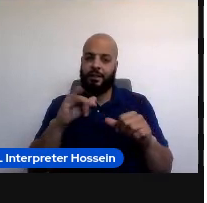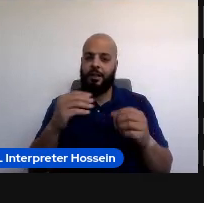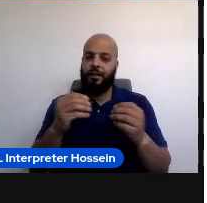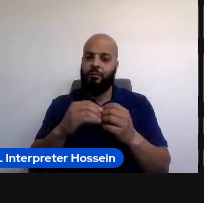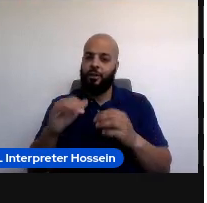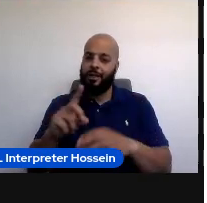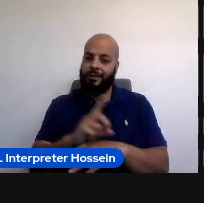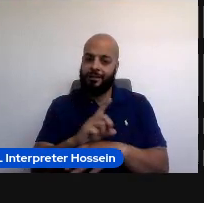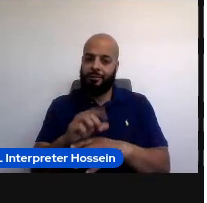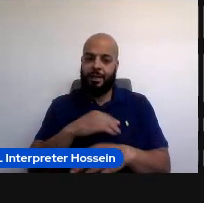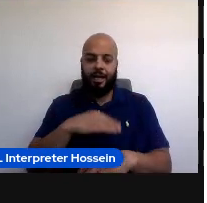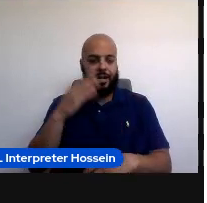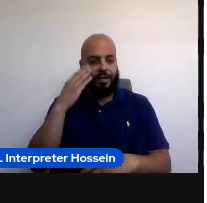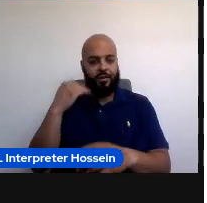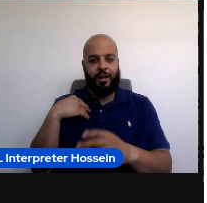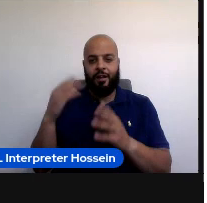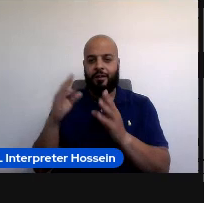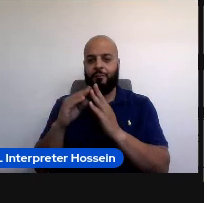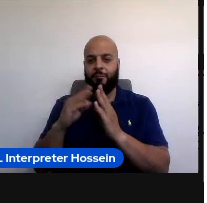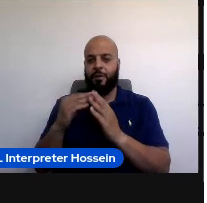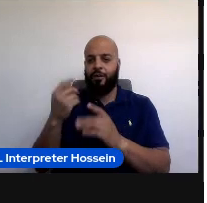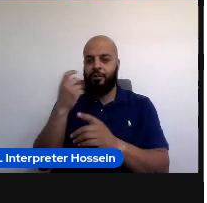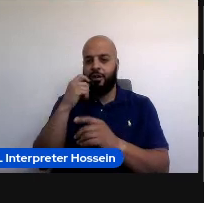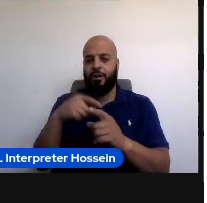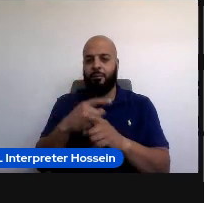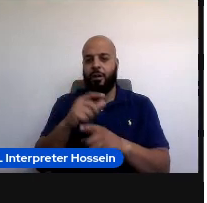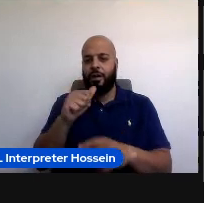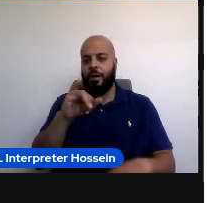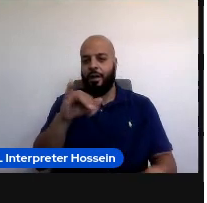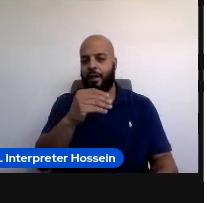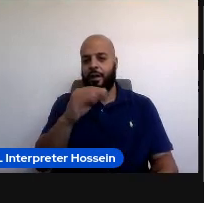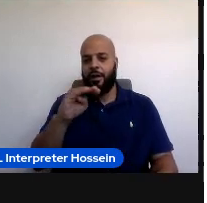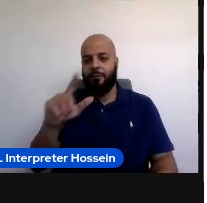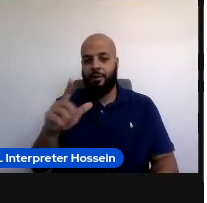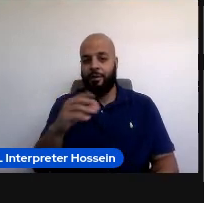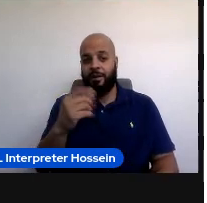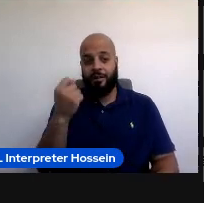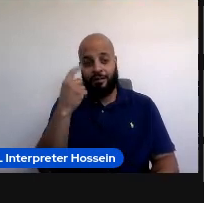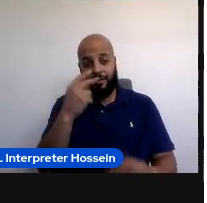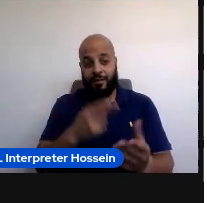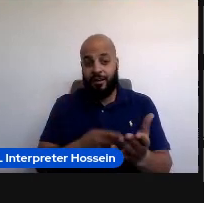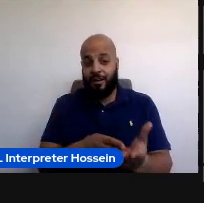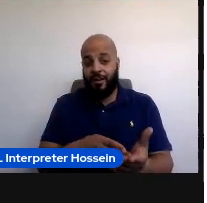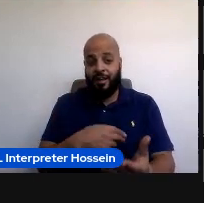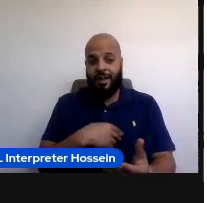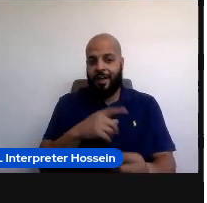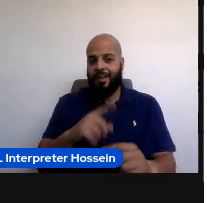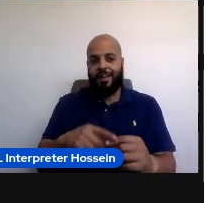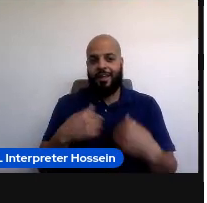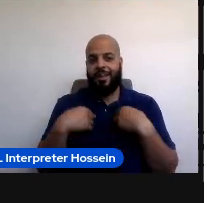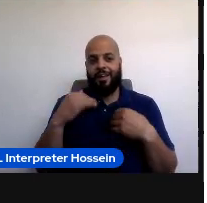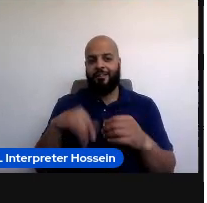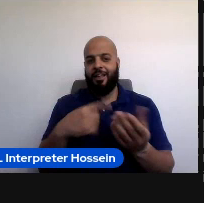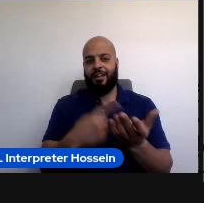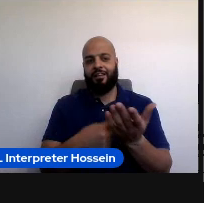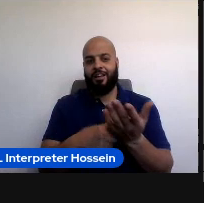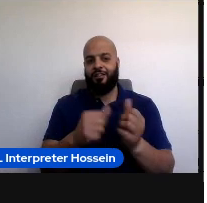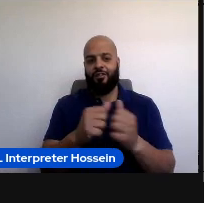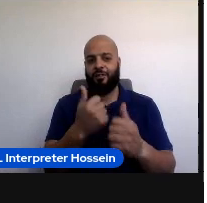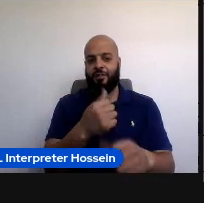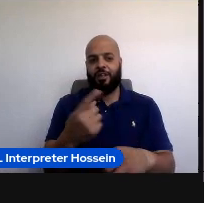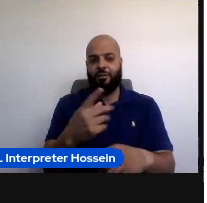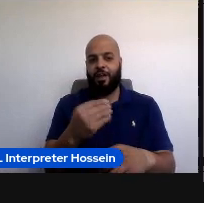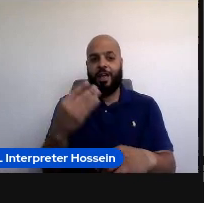there was a session earlier talking about AI and ML, and honestly, I couldn't have that conversation with anyone and